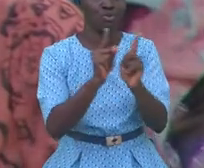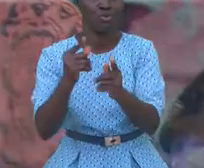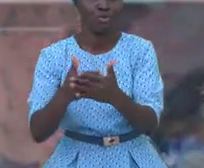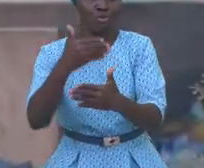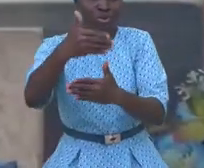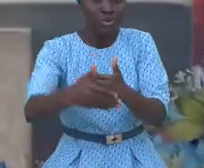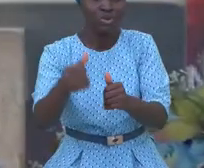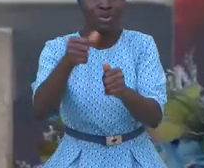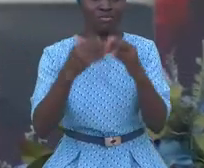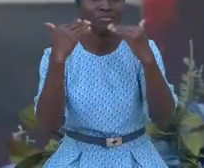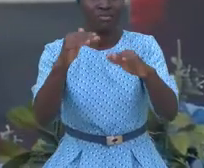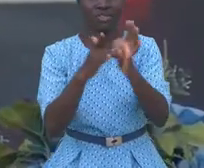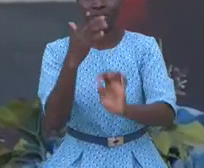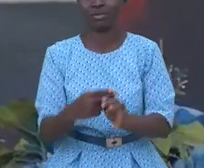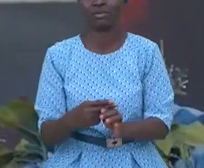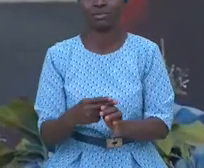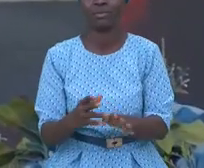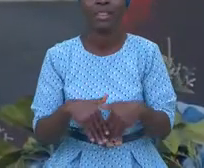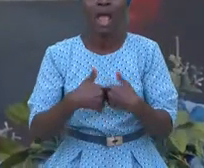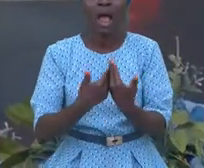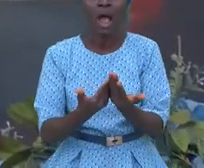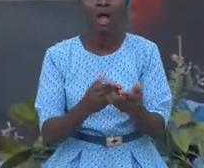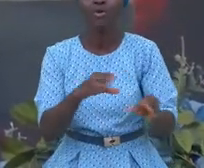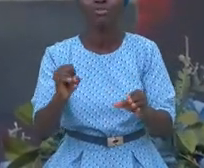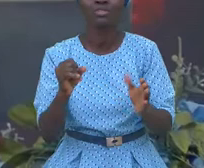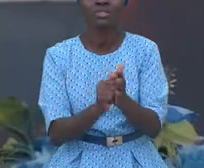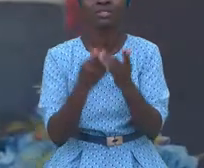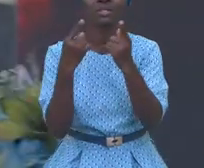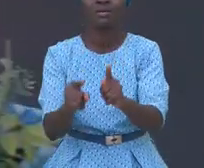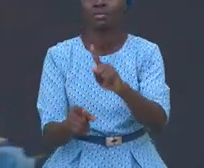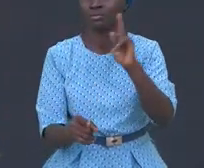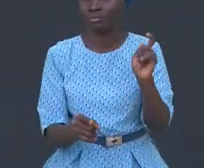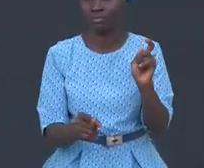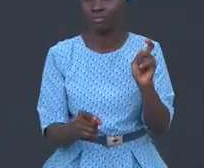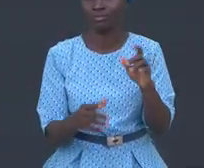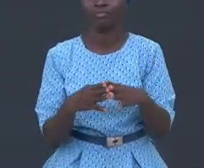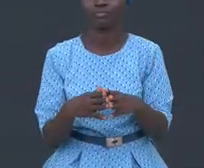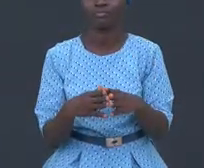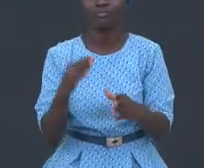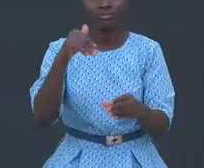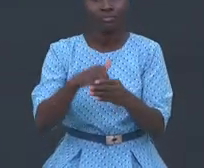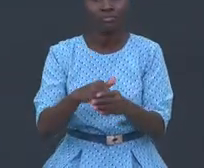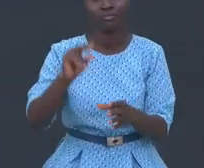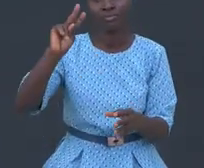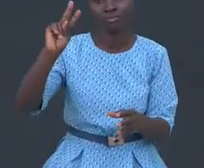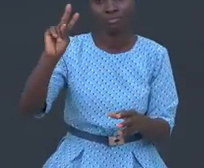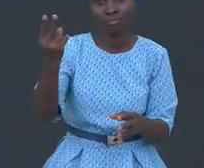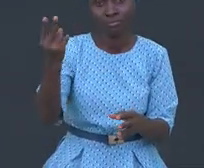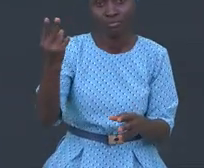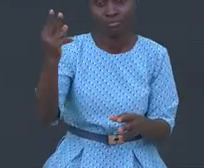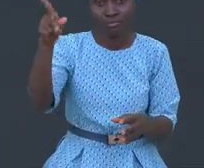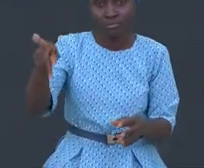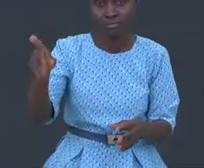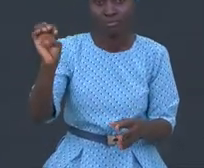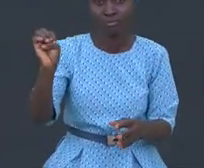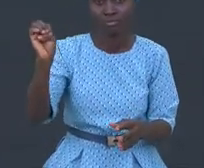How does that happen? We're looking at 2 Peter chapter